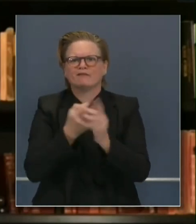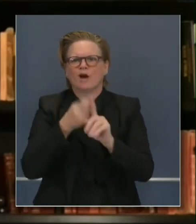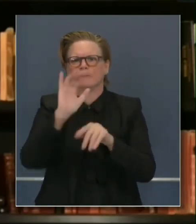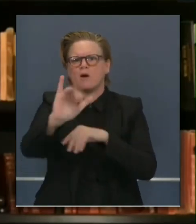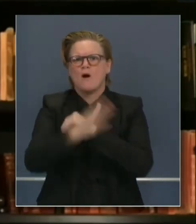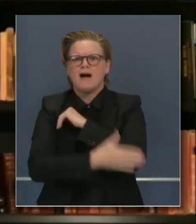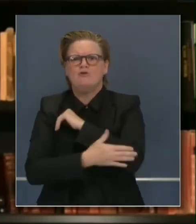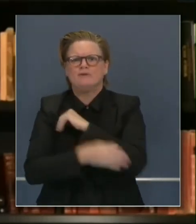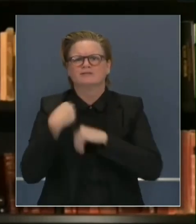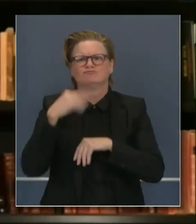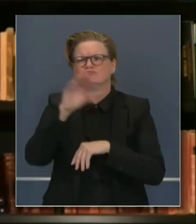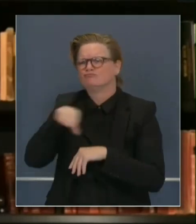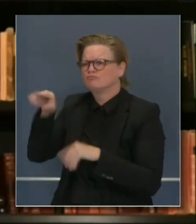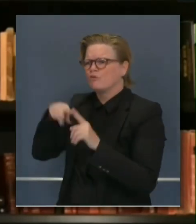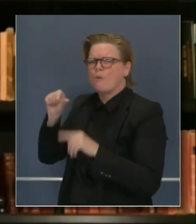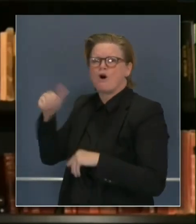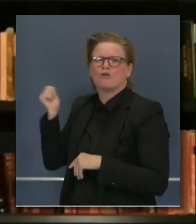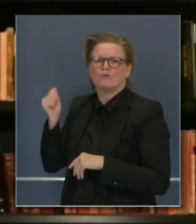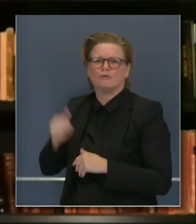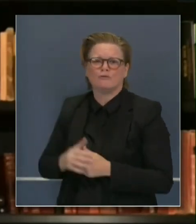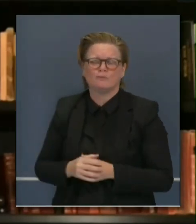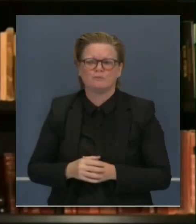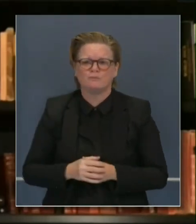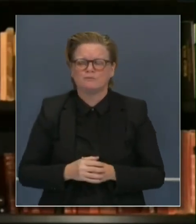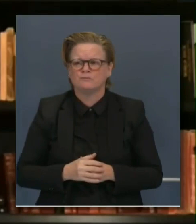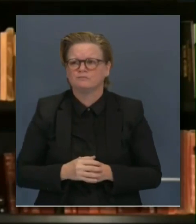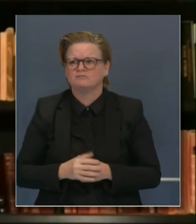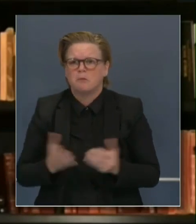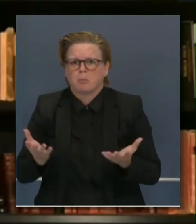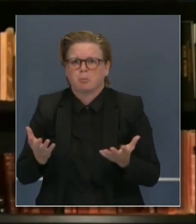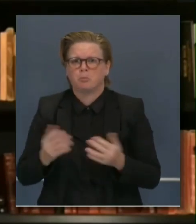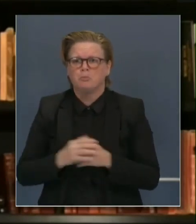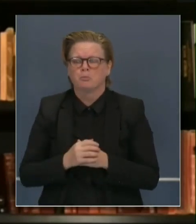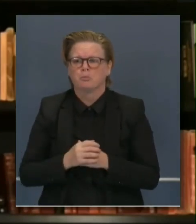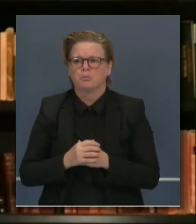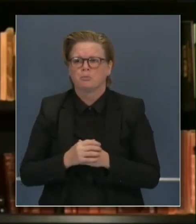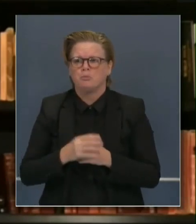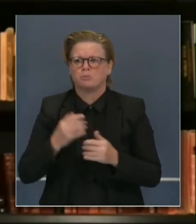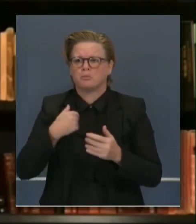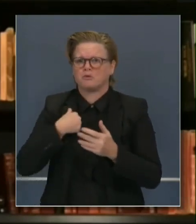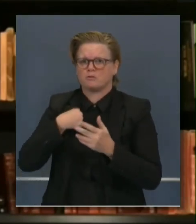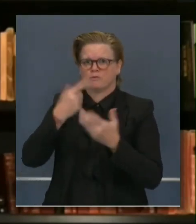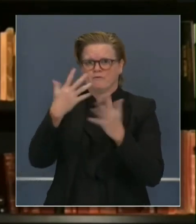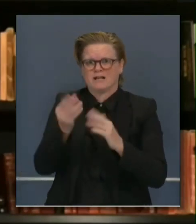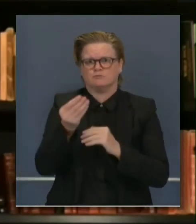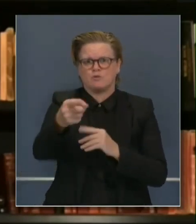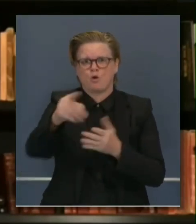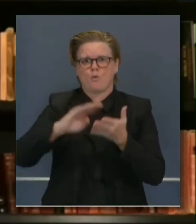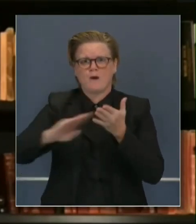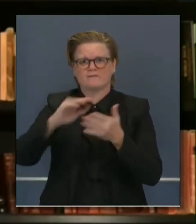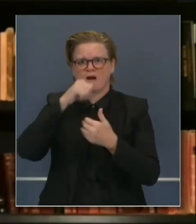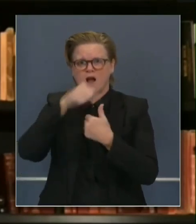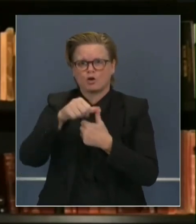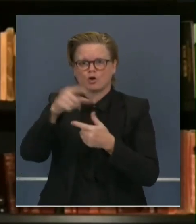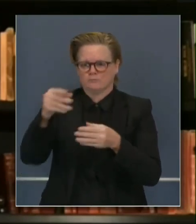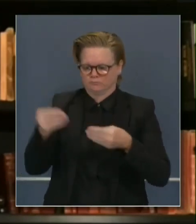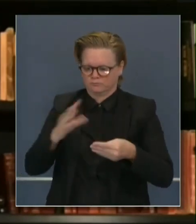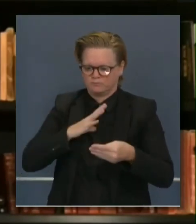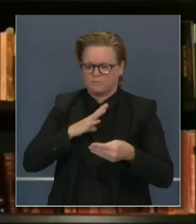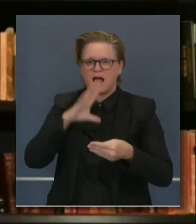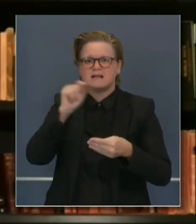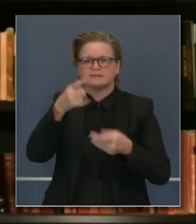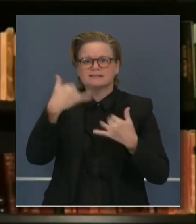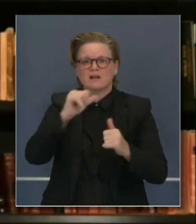differently. And that's exactly what we've done. We've not been shy. We have sent letters to counties that have defied the orders, and we